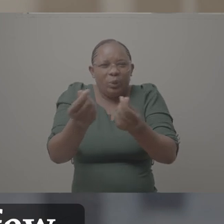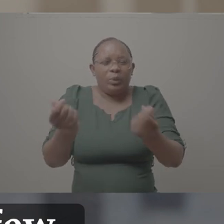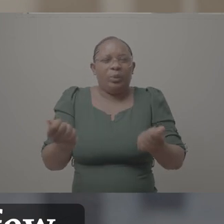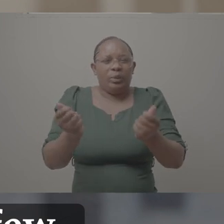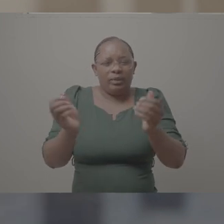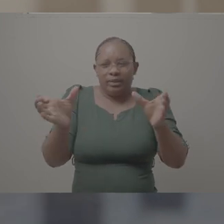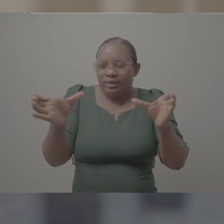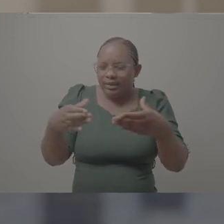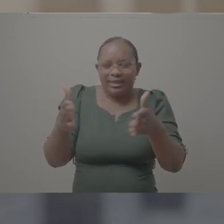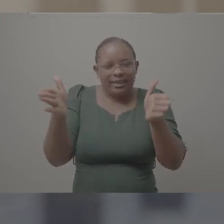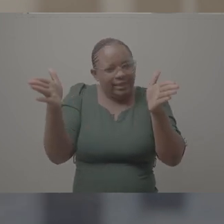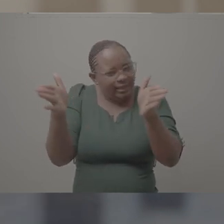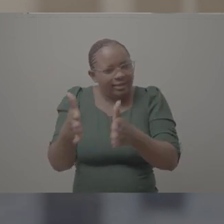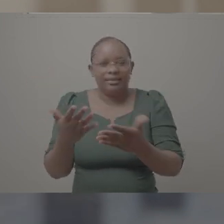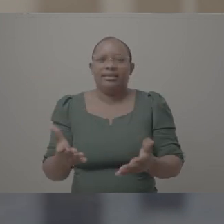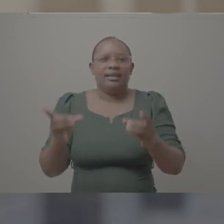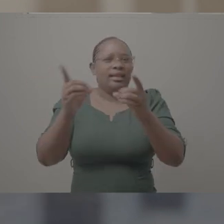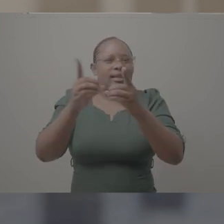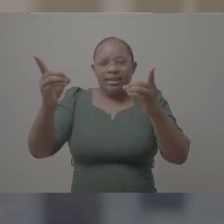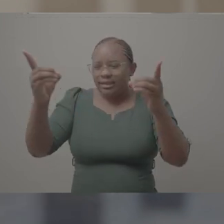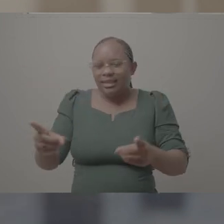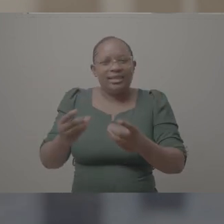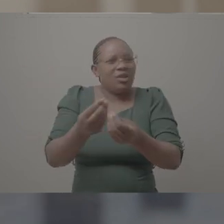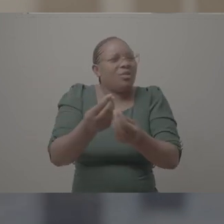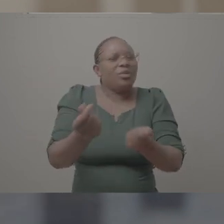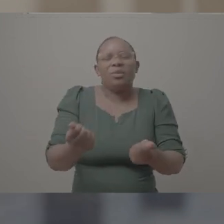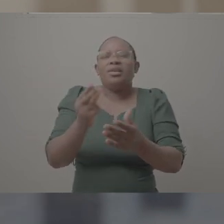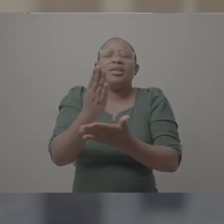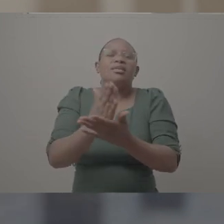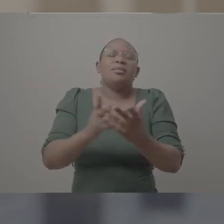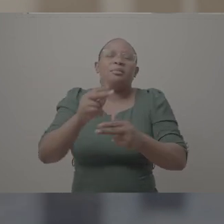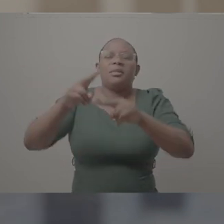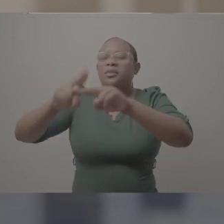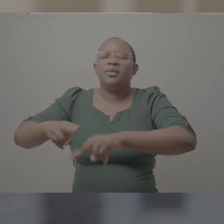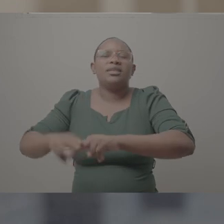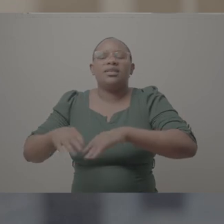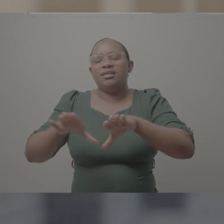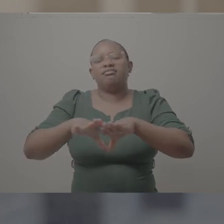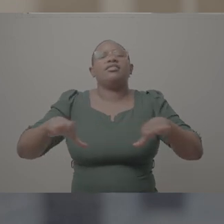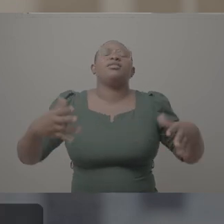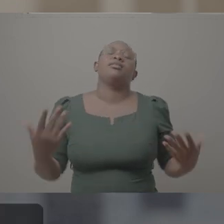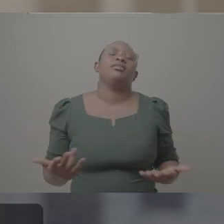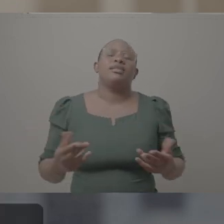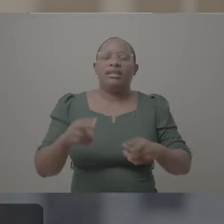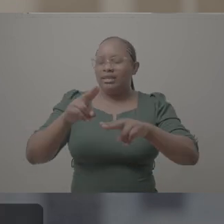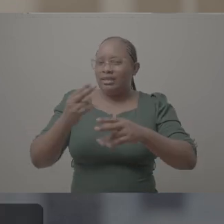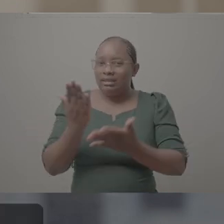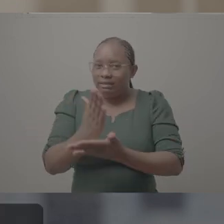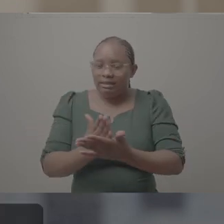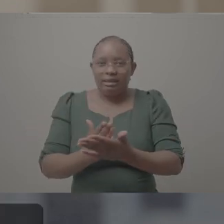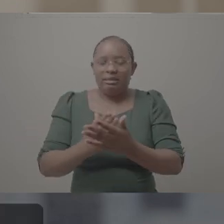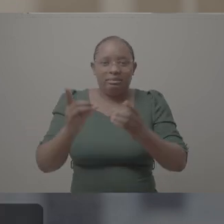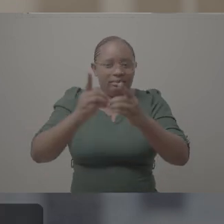started increasing. So now we had few desks, and some of the desks were not even stable. So maybe